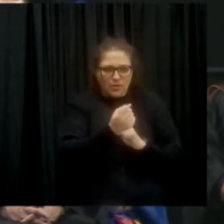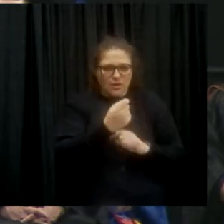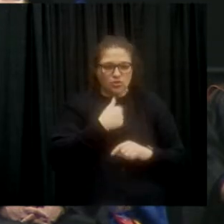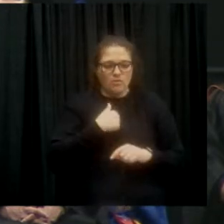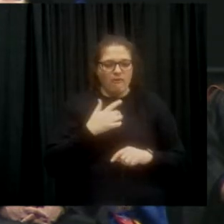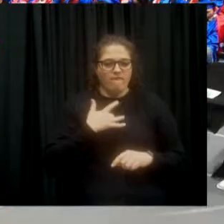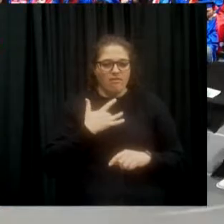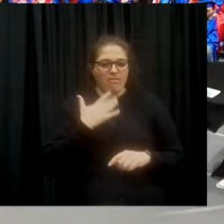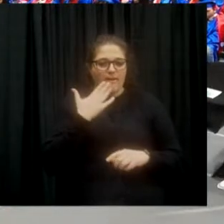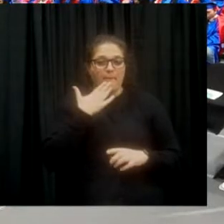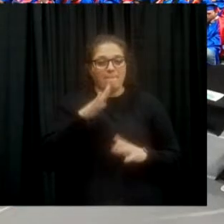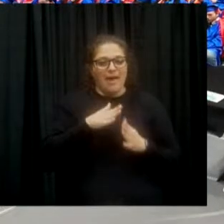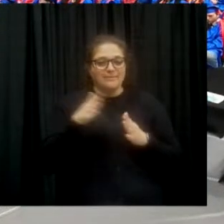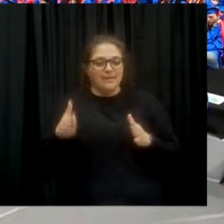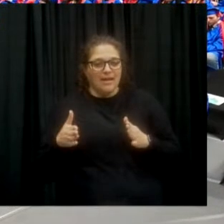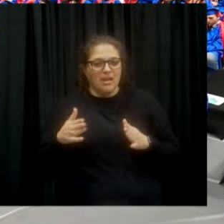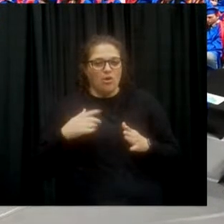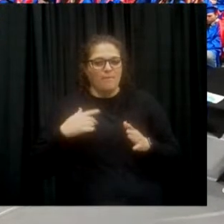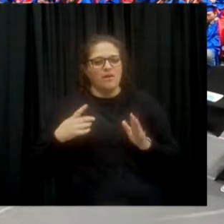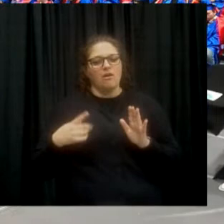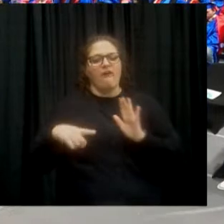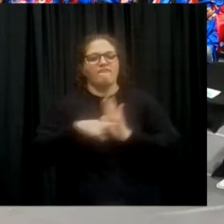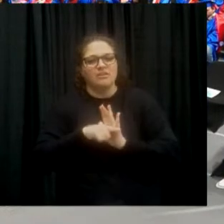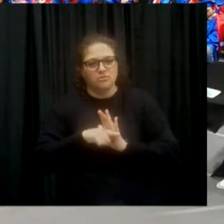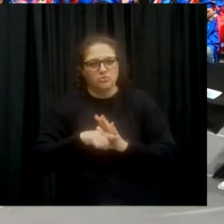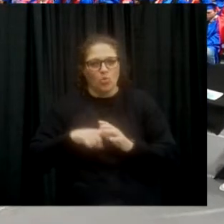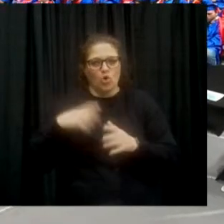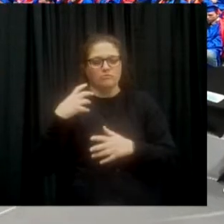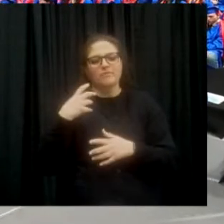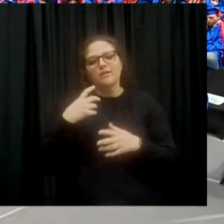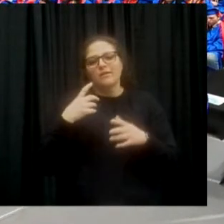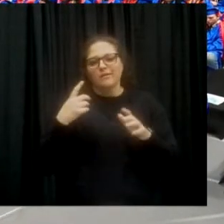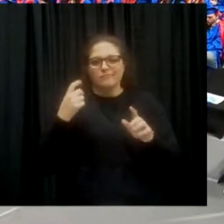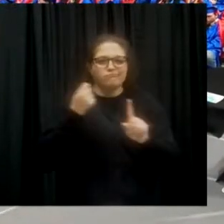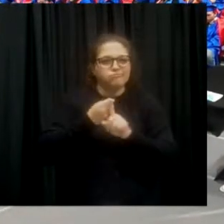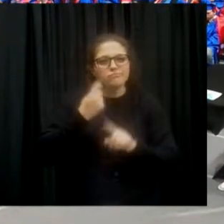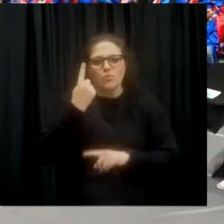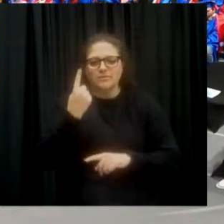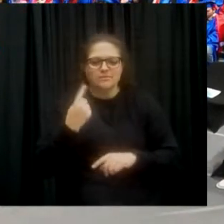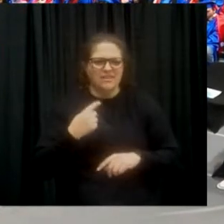her bad side, I would call it an offense or a strike. And so